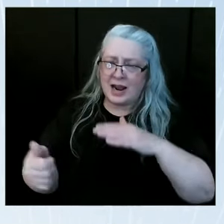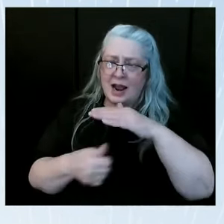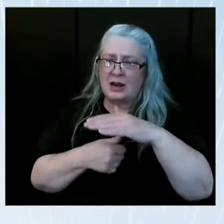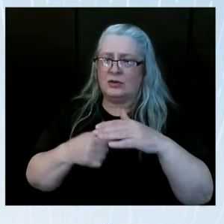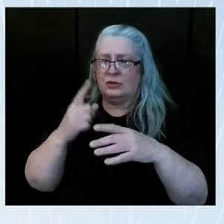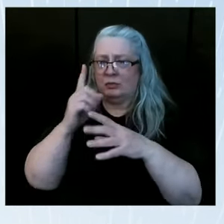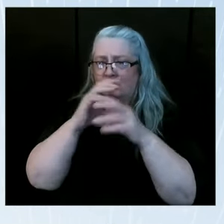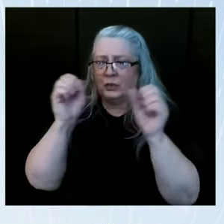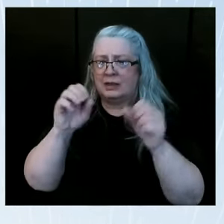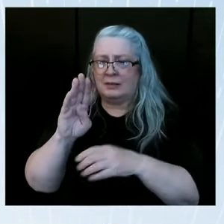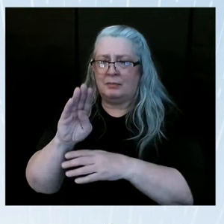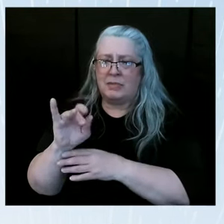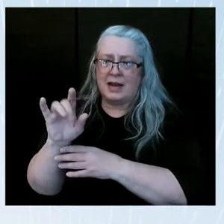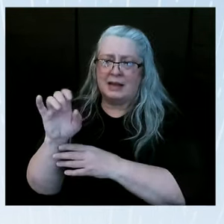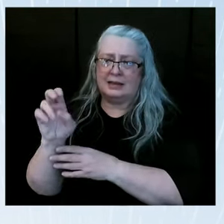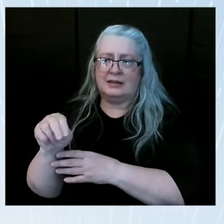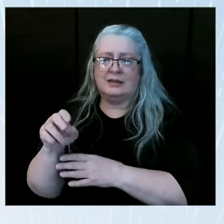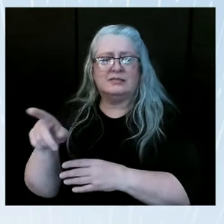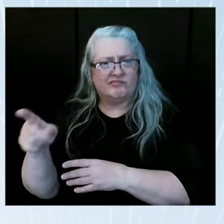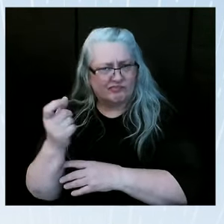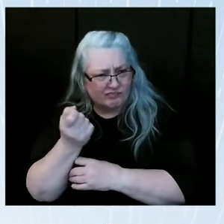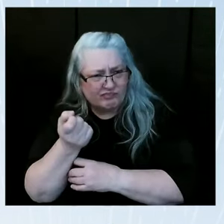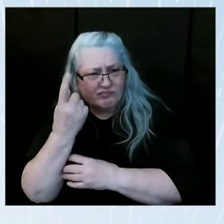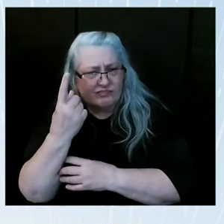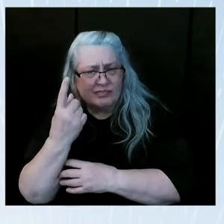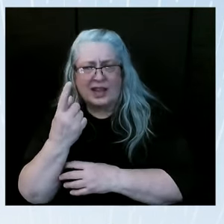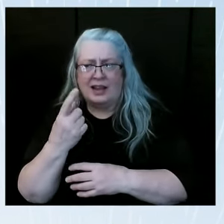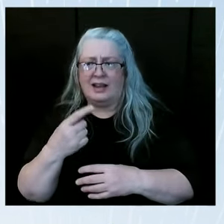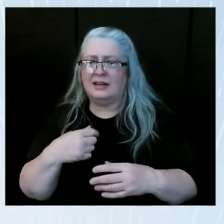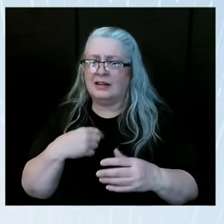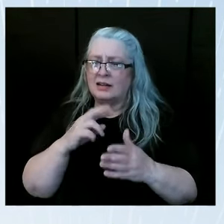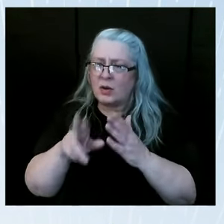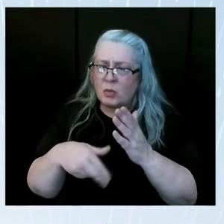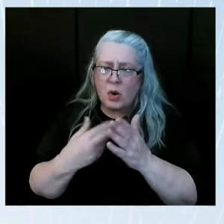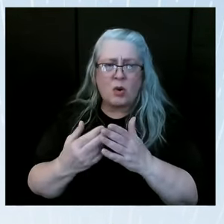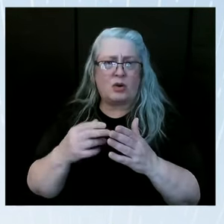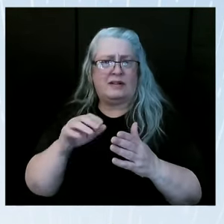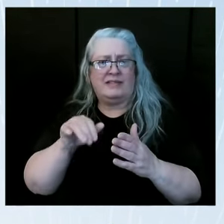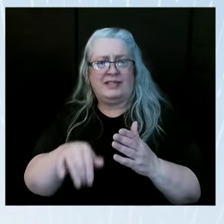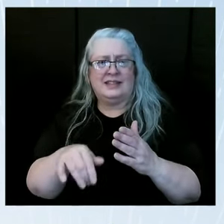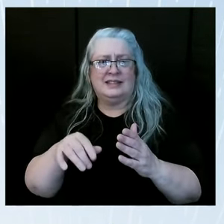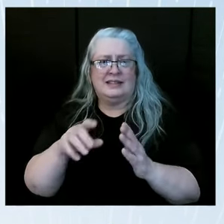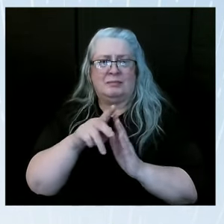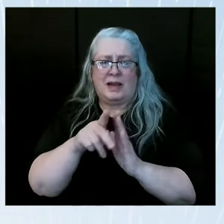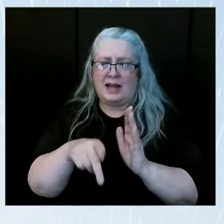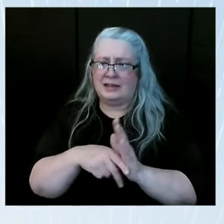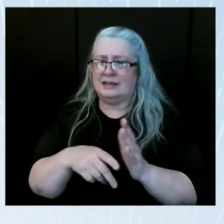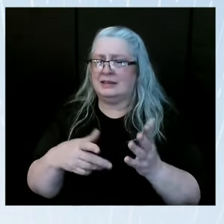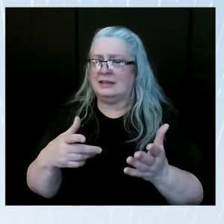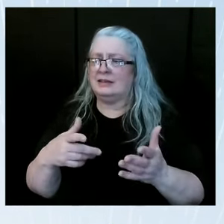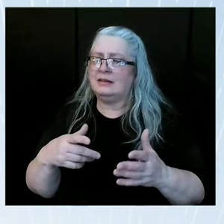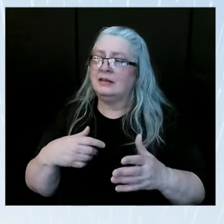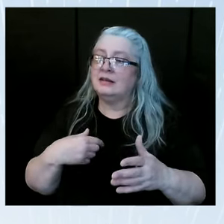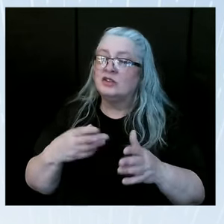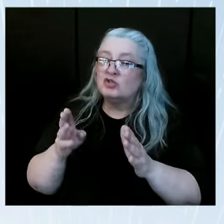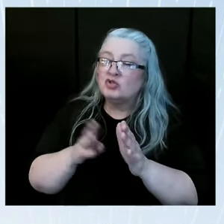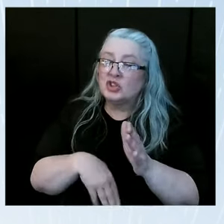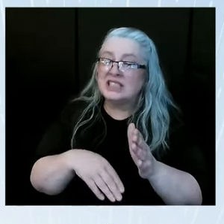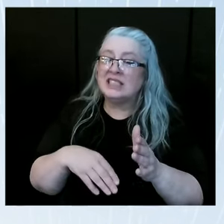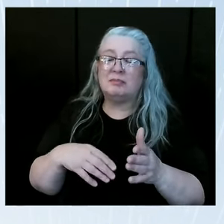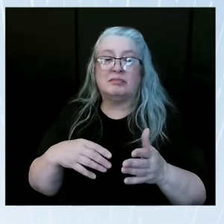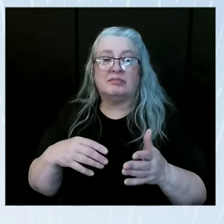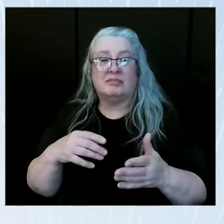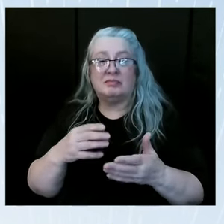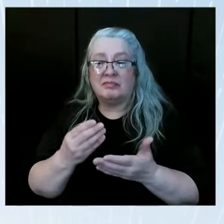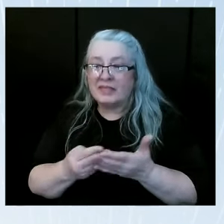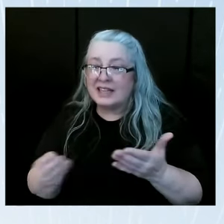Earlier decades have given us cheap goods, but growing inequality. And workers and communities were displaced and left behind,